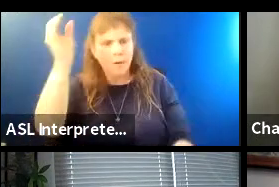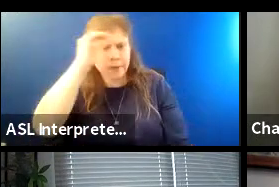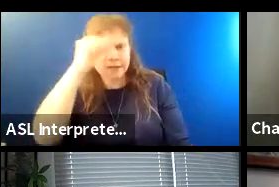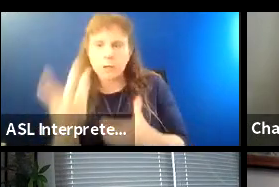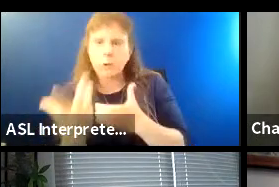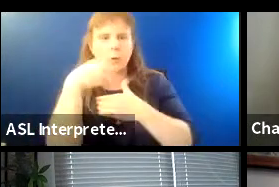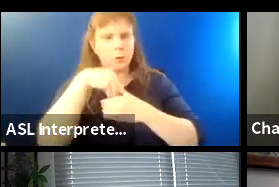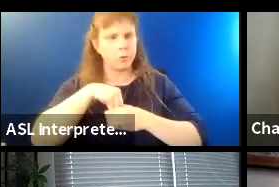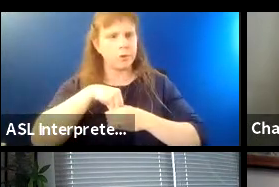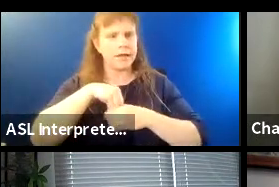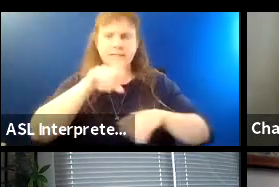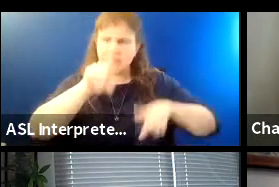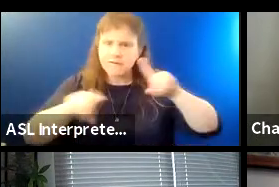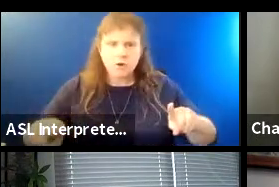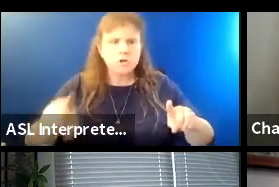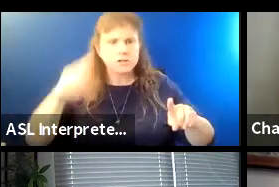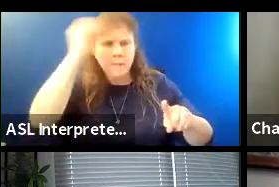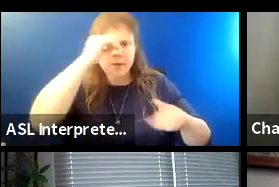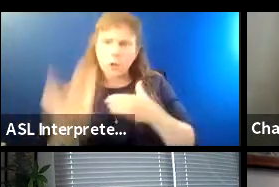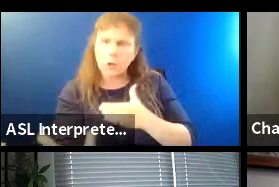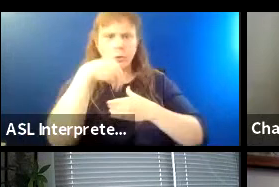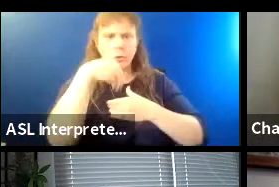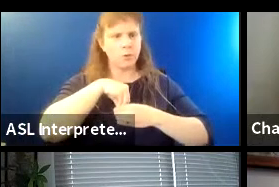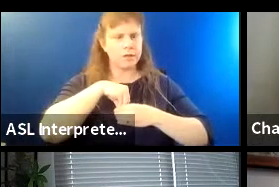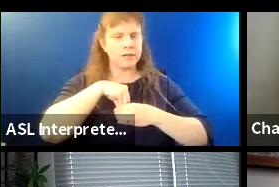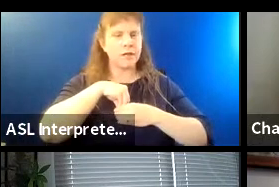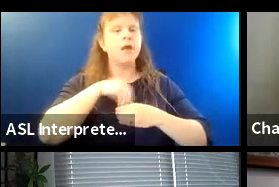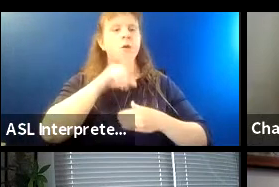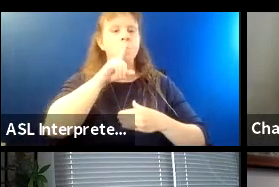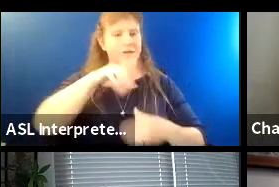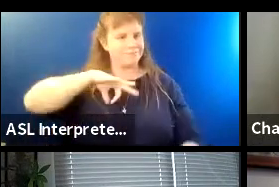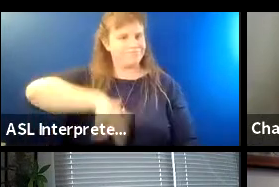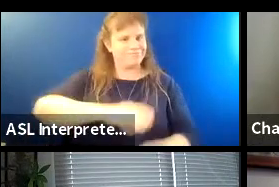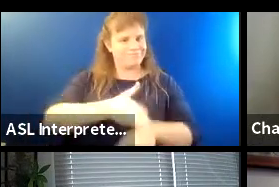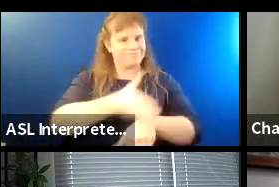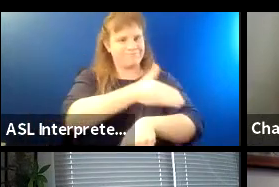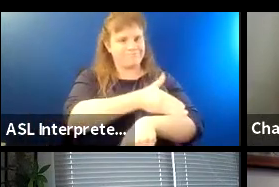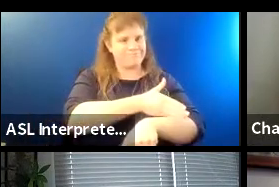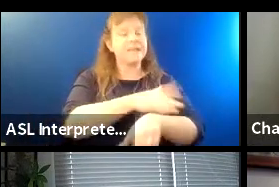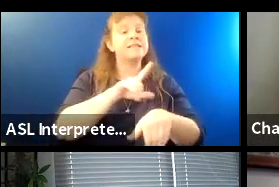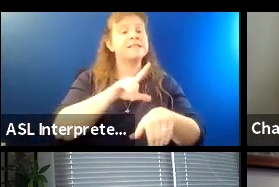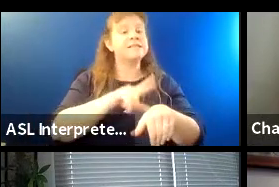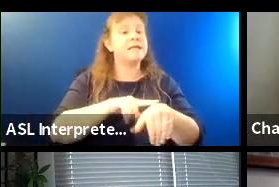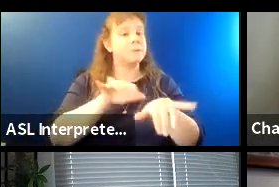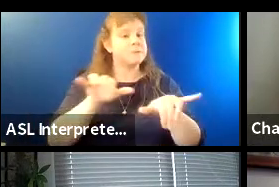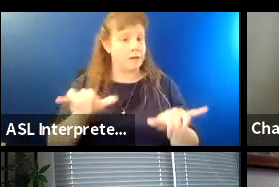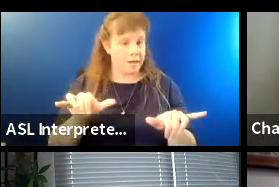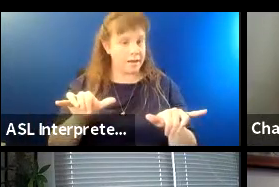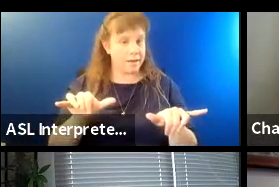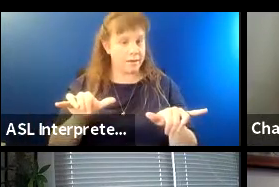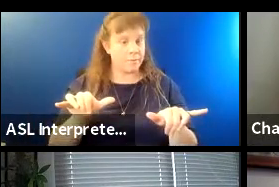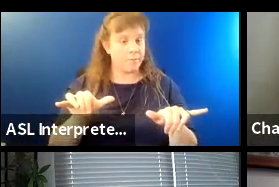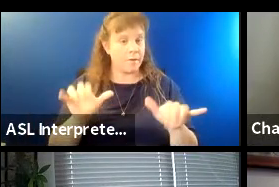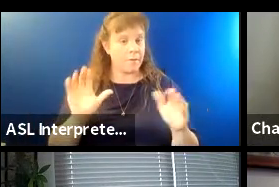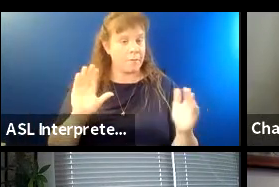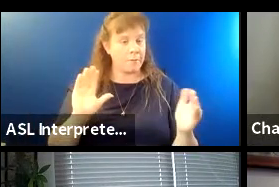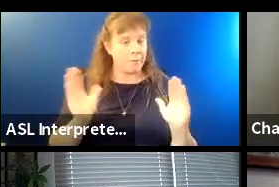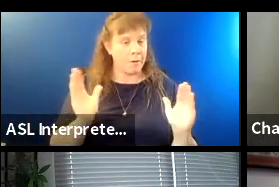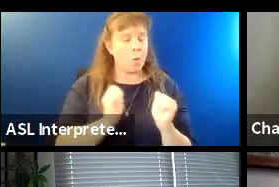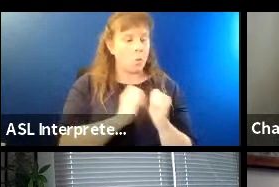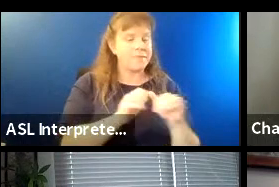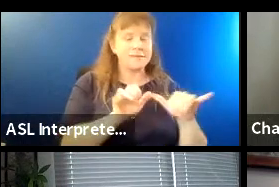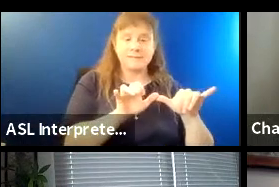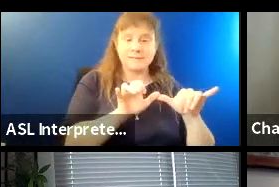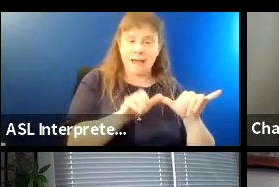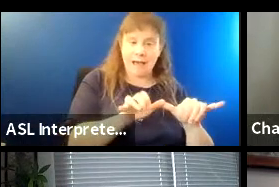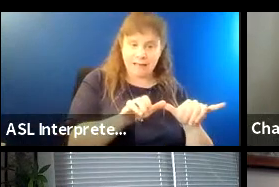incredible asset. At the same time, that was counterbalanced by the size